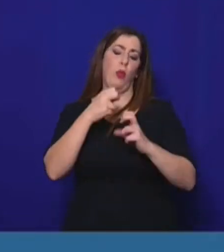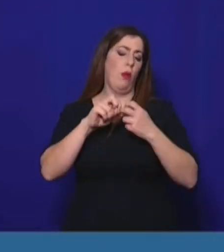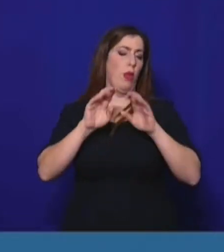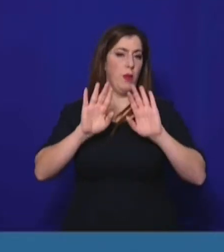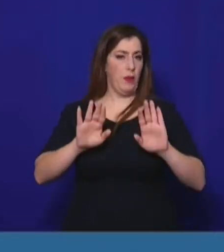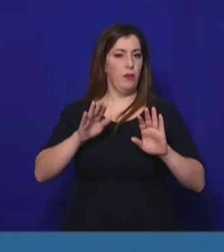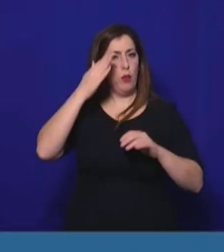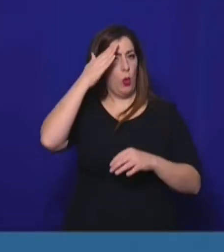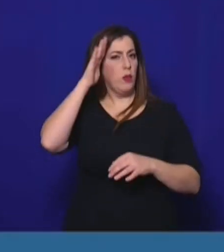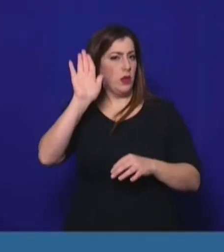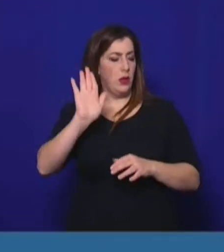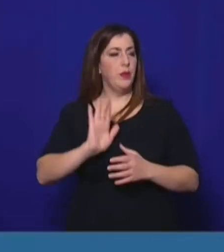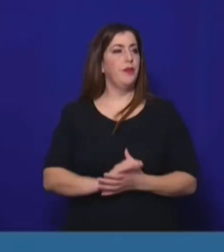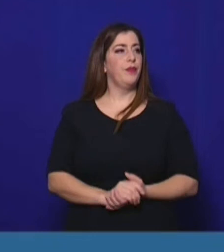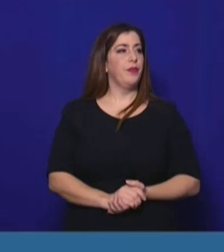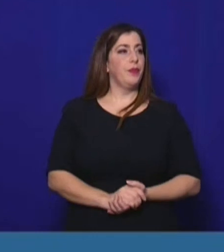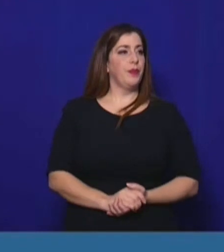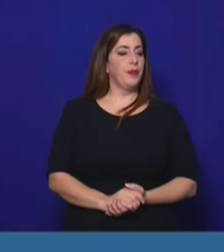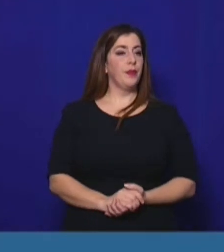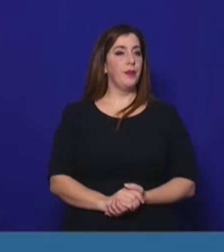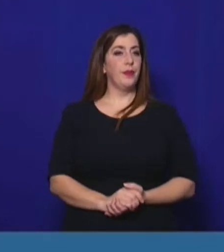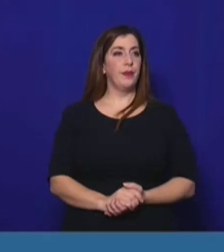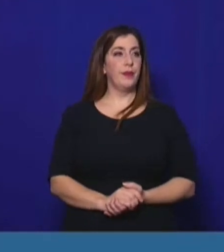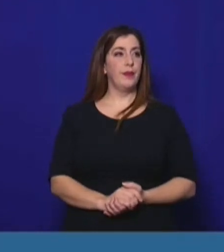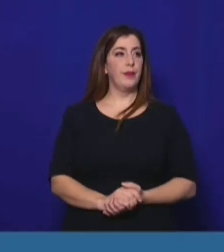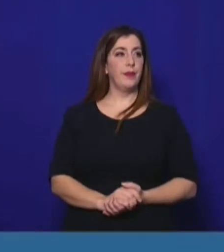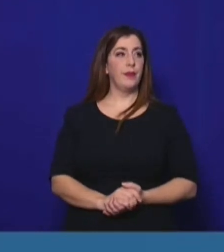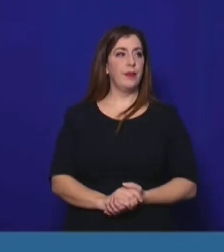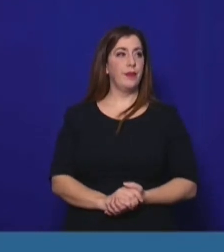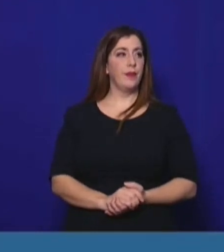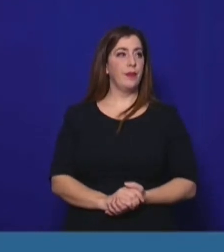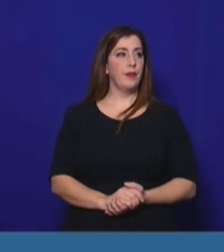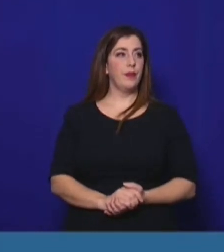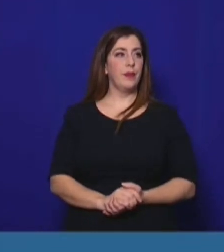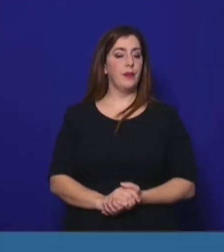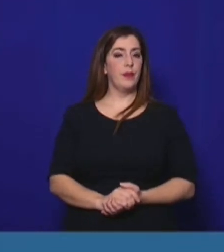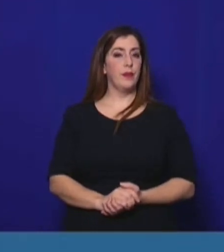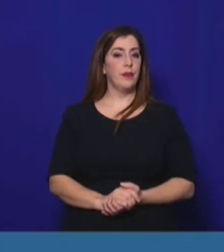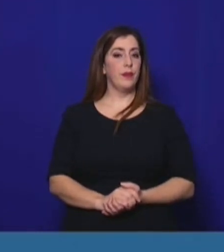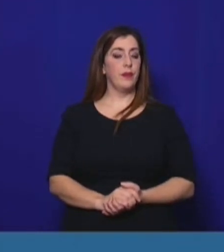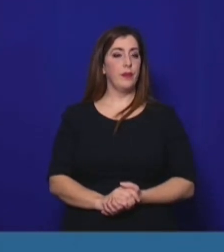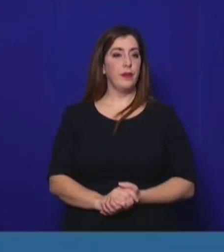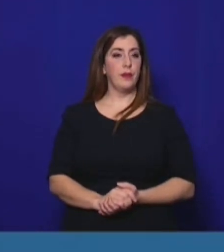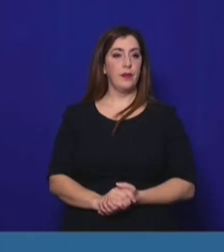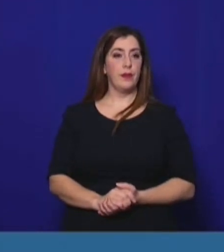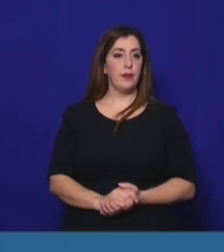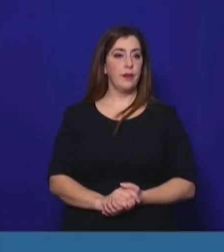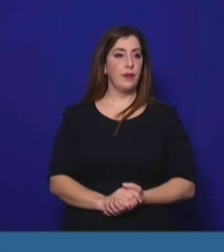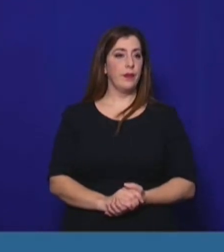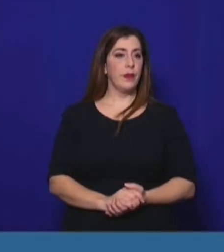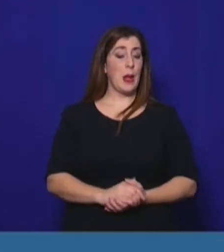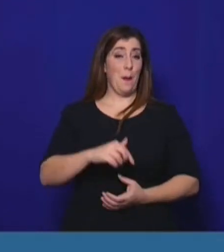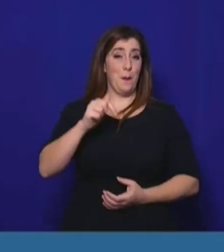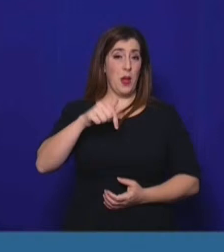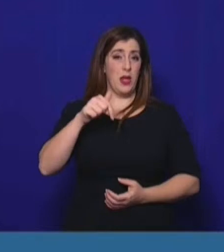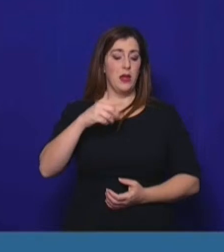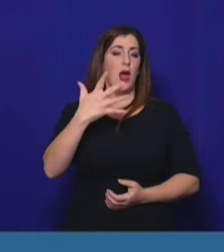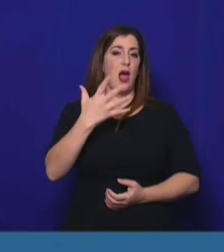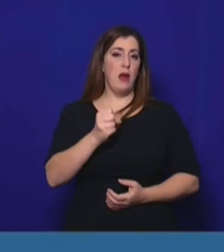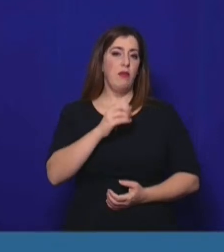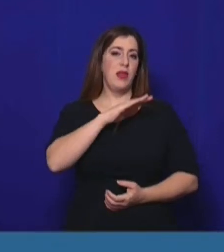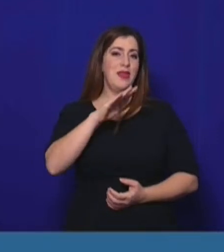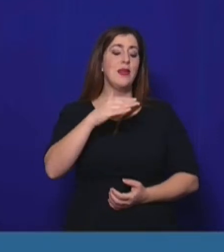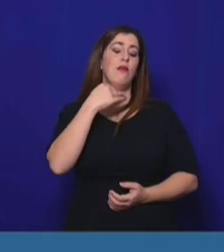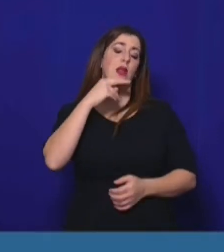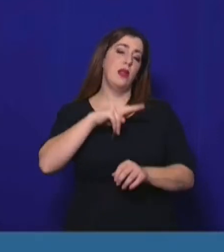vera inti m'għandek bżonn. Bħalissa l-uniku gruppi ta' nies li mhumiex qegħdin jiġu offruti